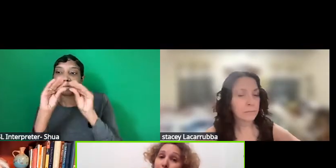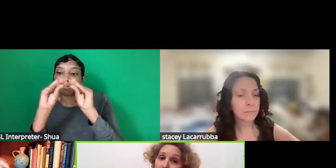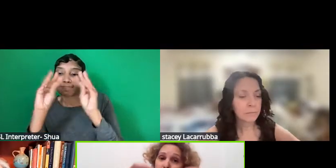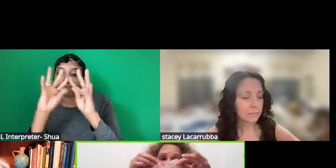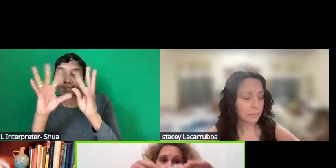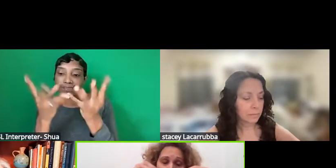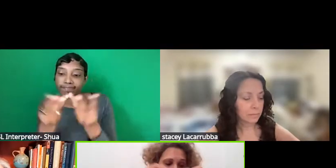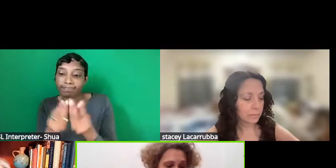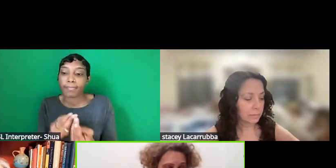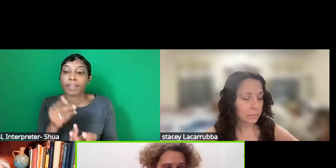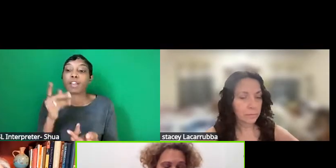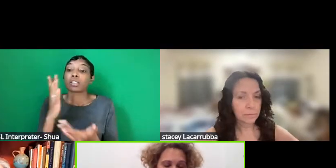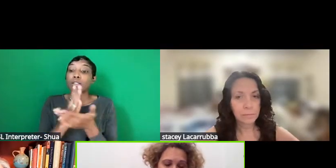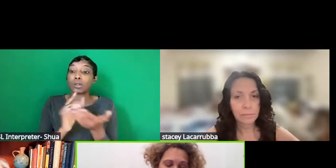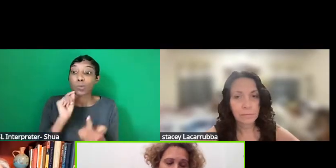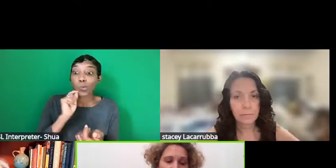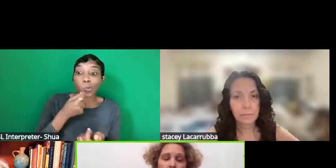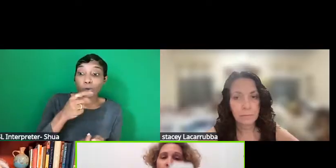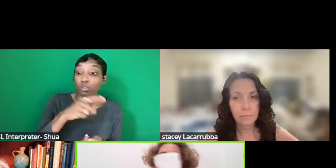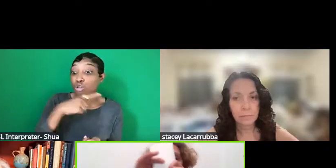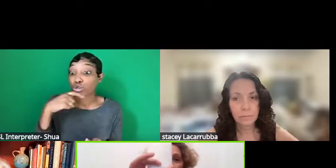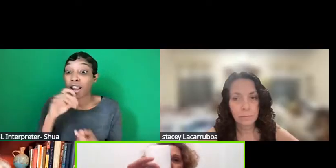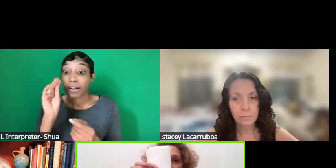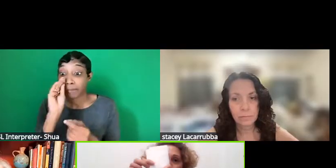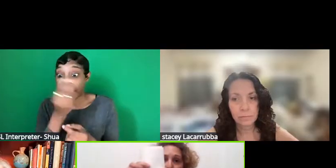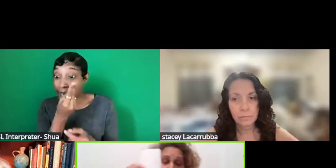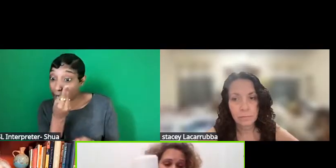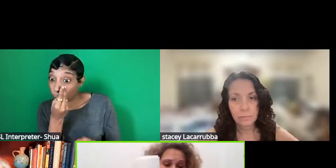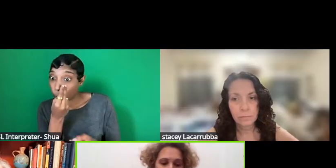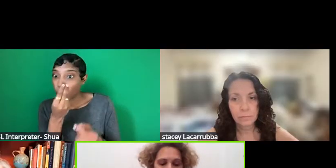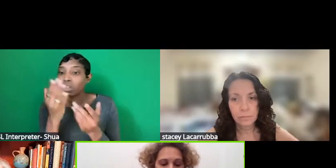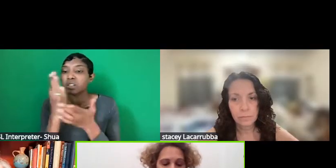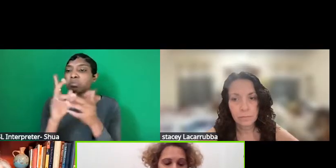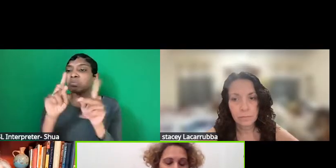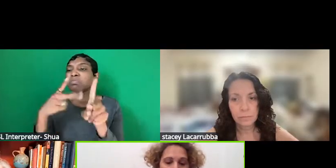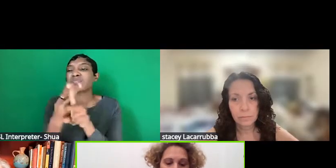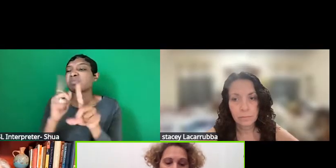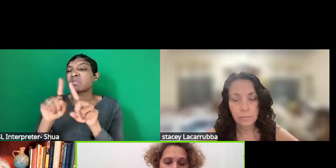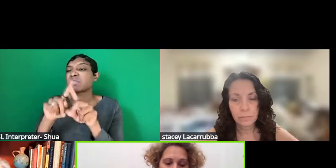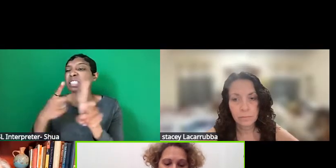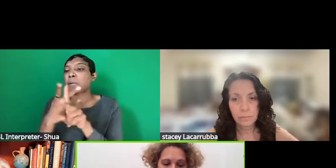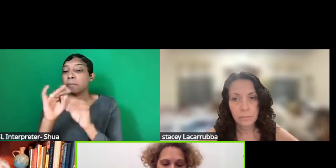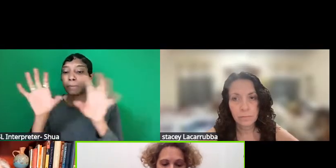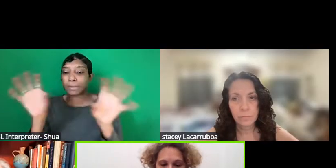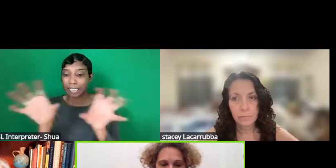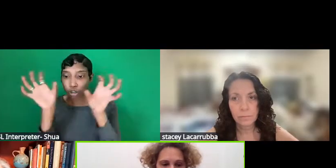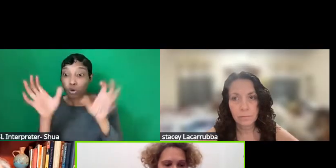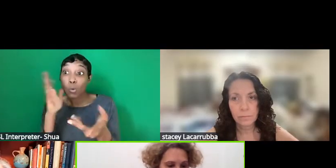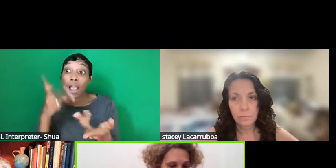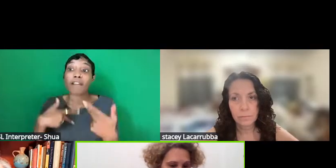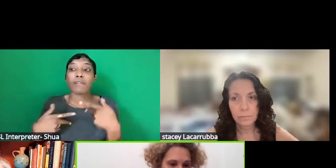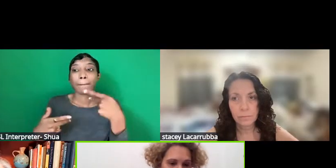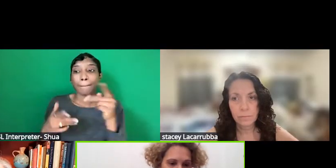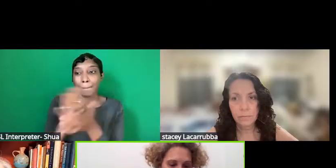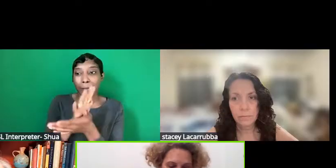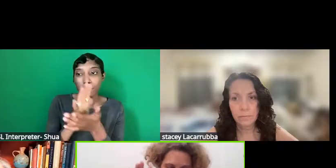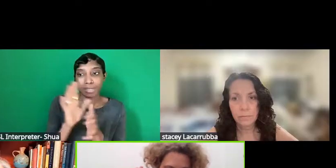flower embellishments or decorations that we'll use later. You're going to have a paper towel. And,